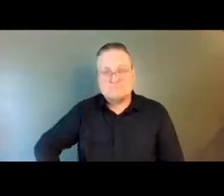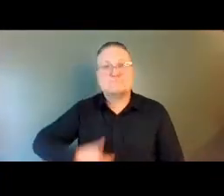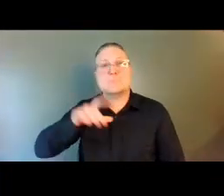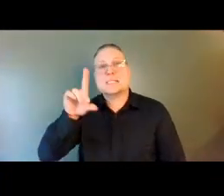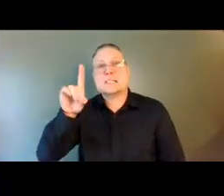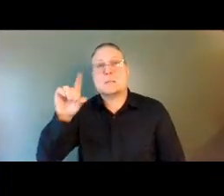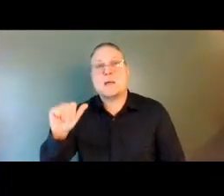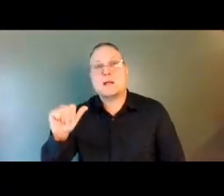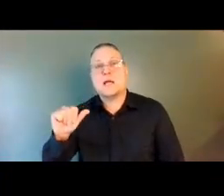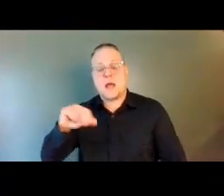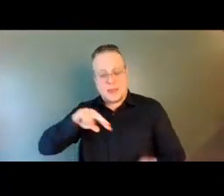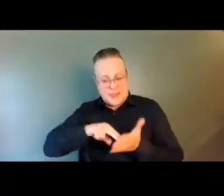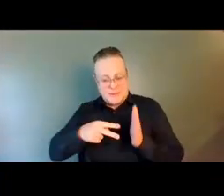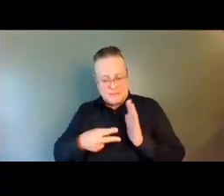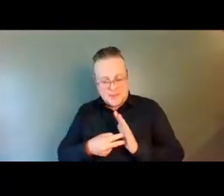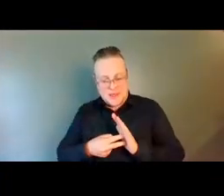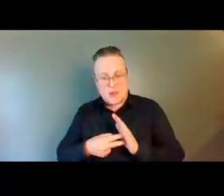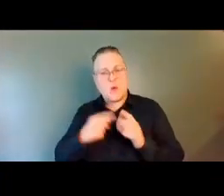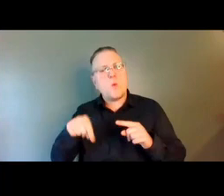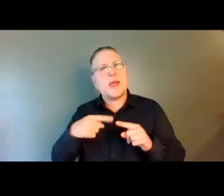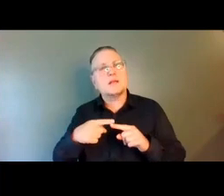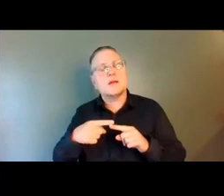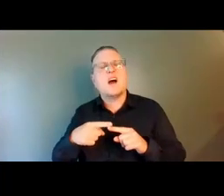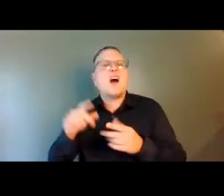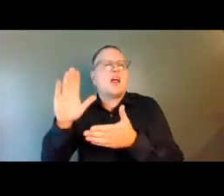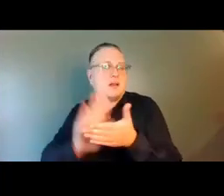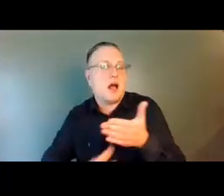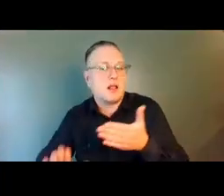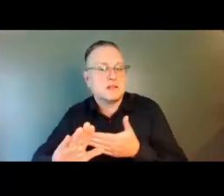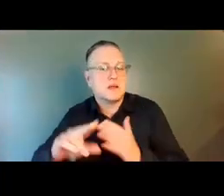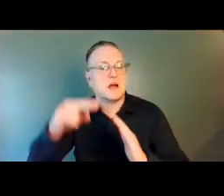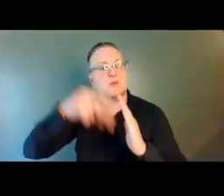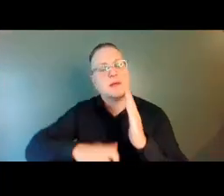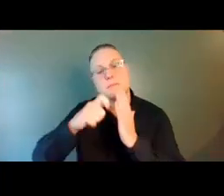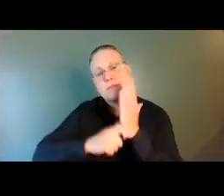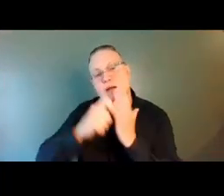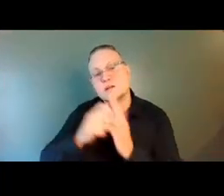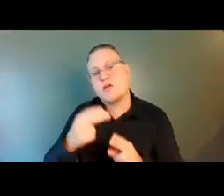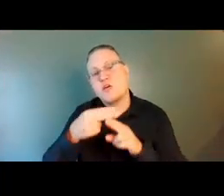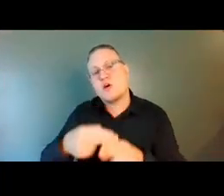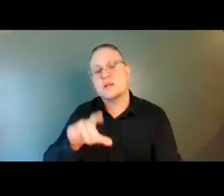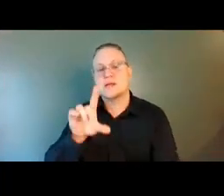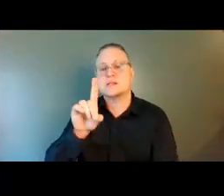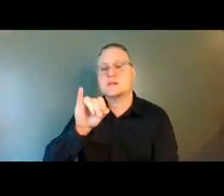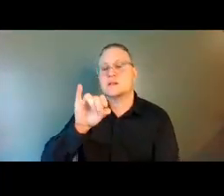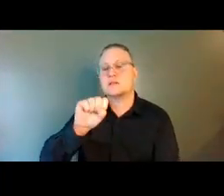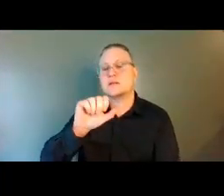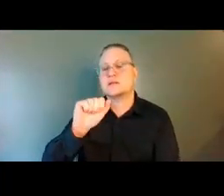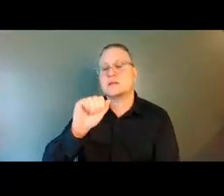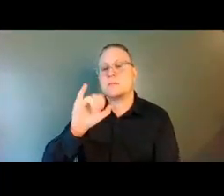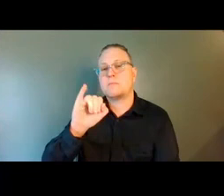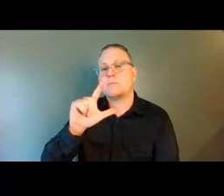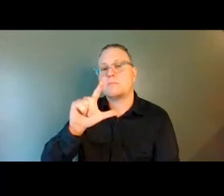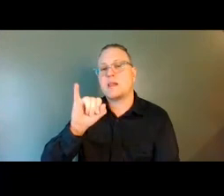disability meant was when I was in college. I started to read a periodical called The Disability Rag, and read about